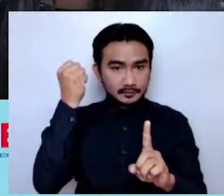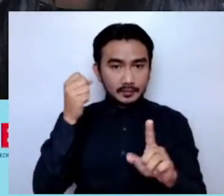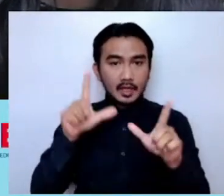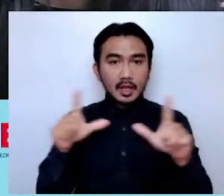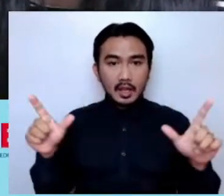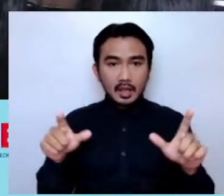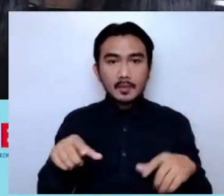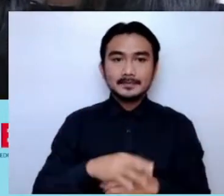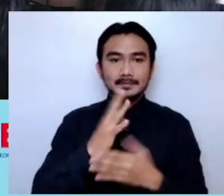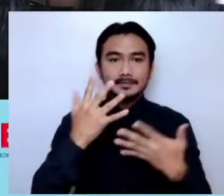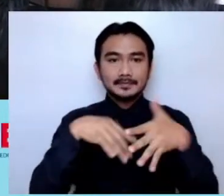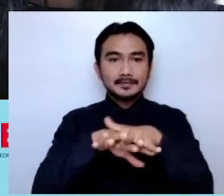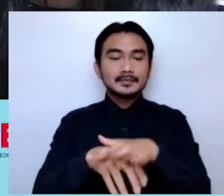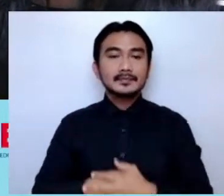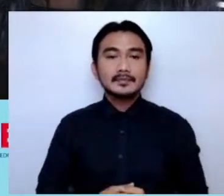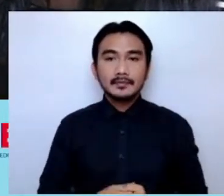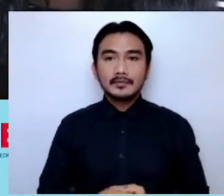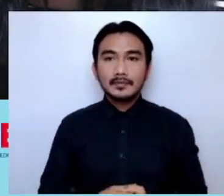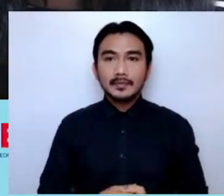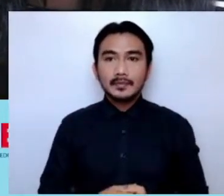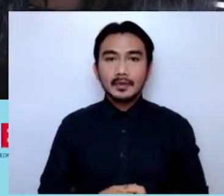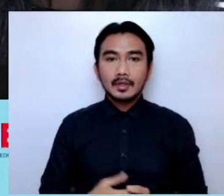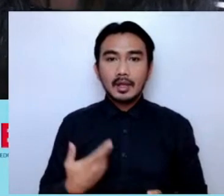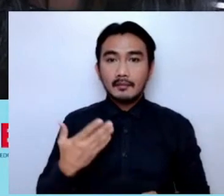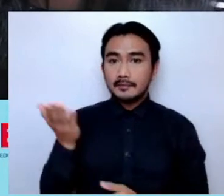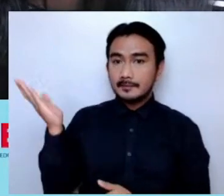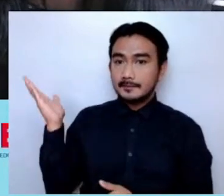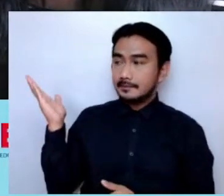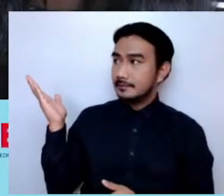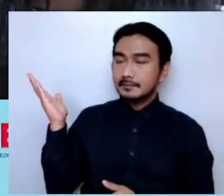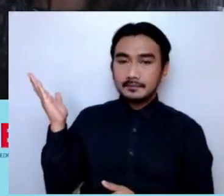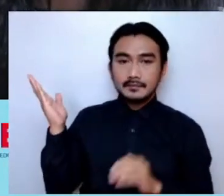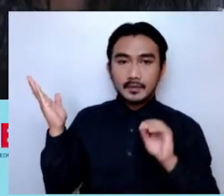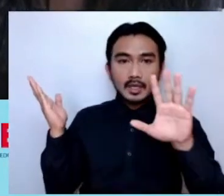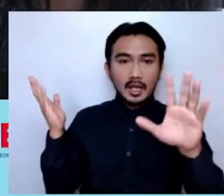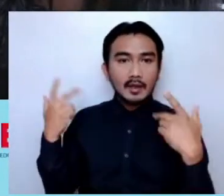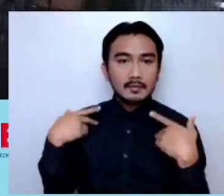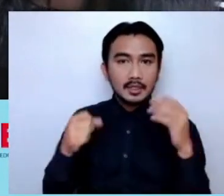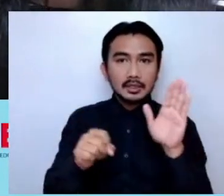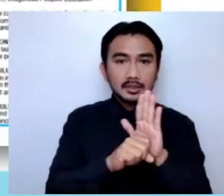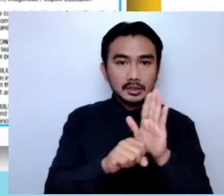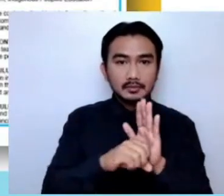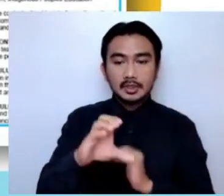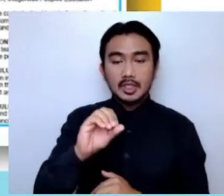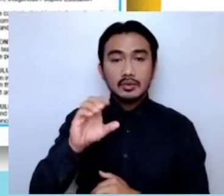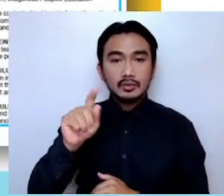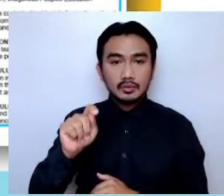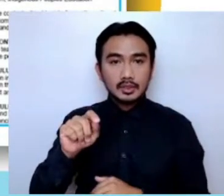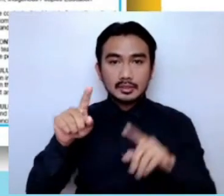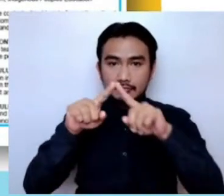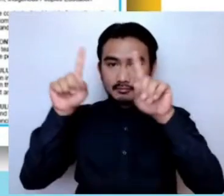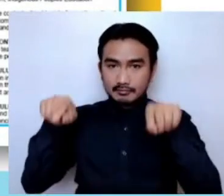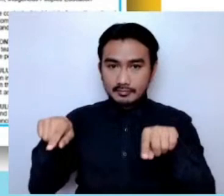7 integrating. So here on your screen, you will see a sample of our COT rubric. So again, this